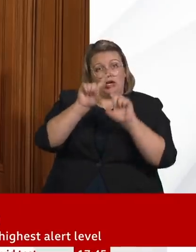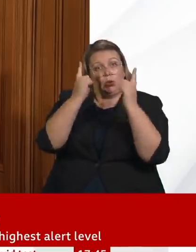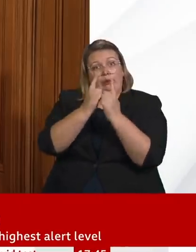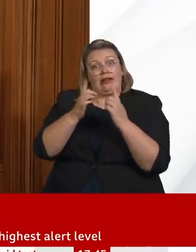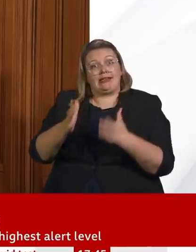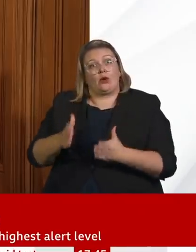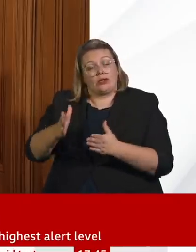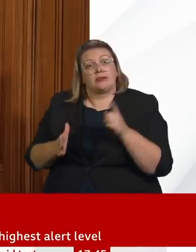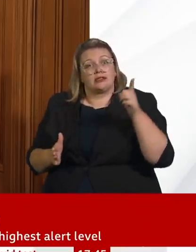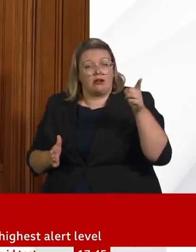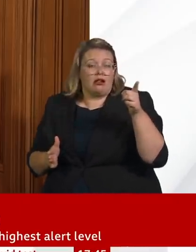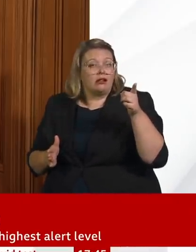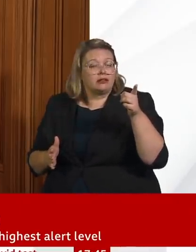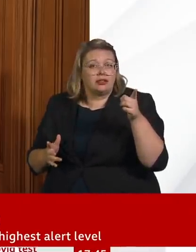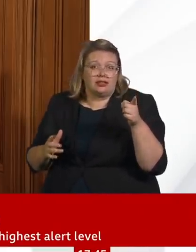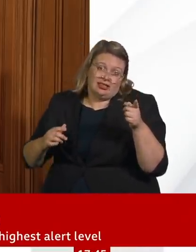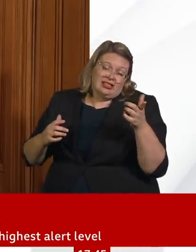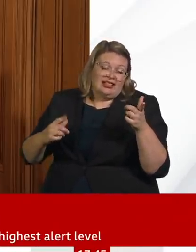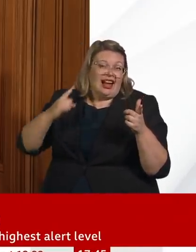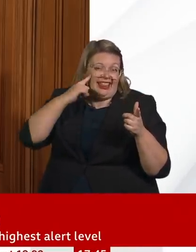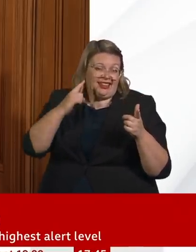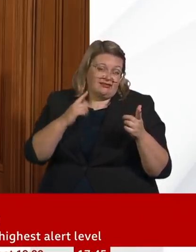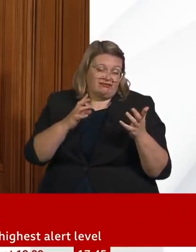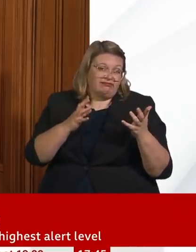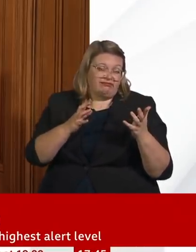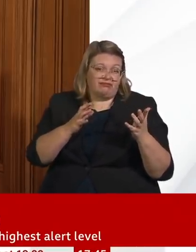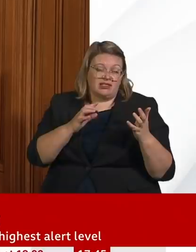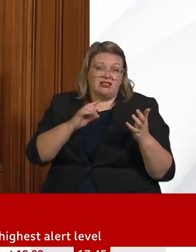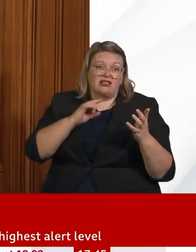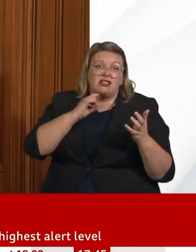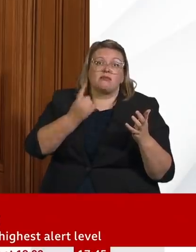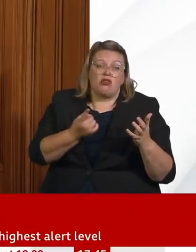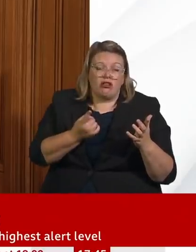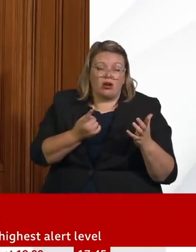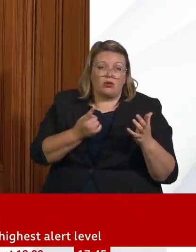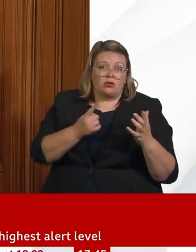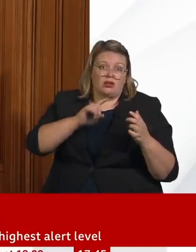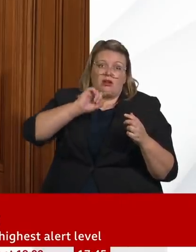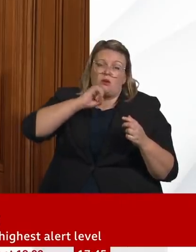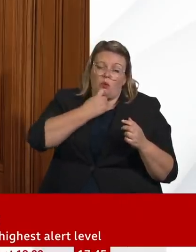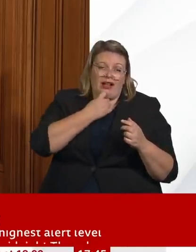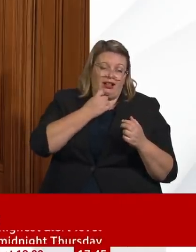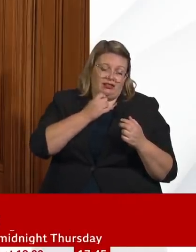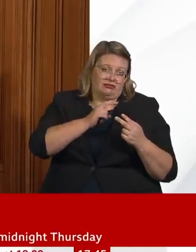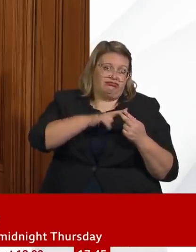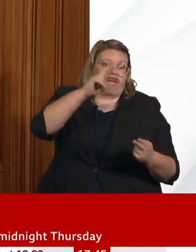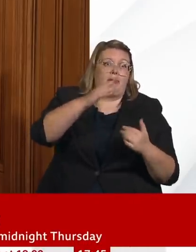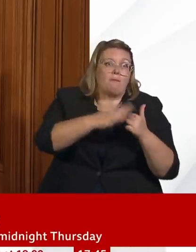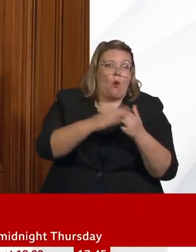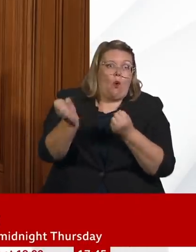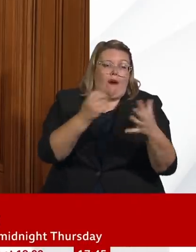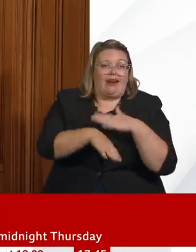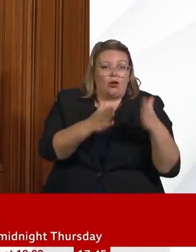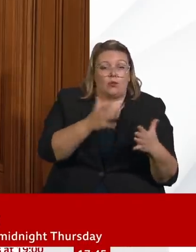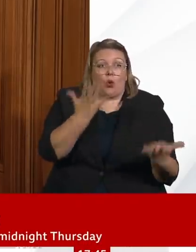as many patients, or more patients by tomorrow with COVID in their hospitals than they had at the peak in April. And I